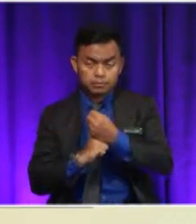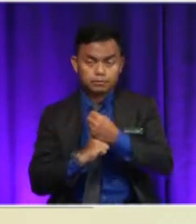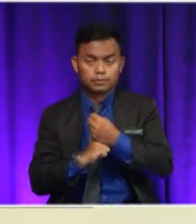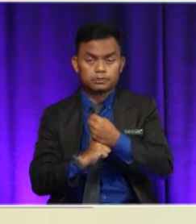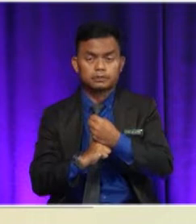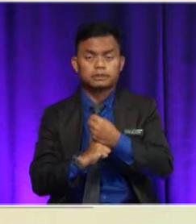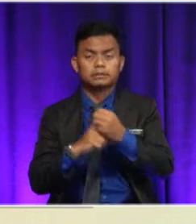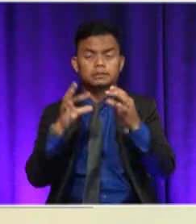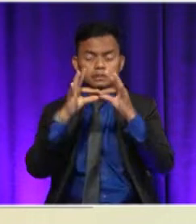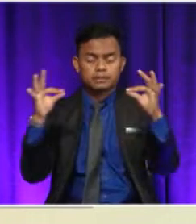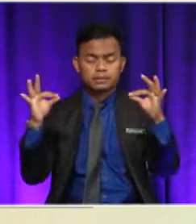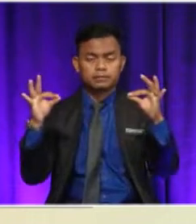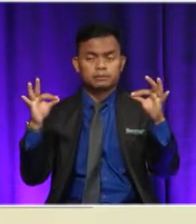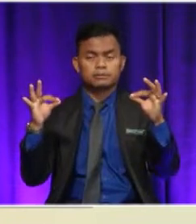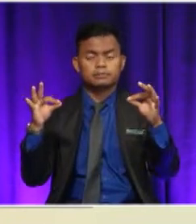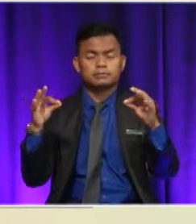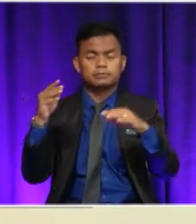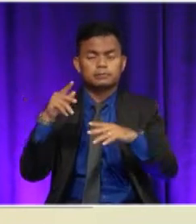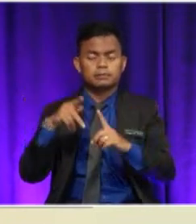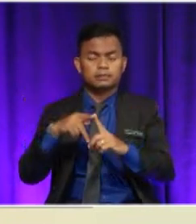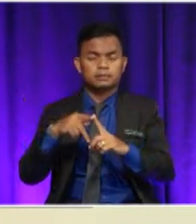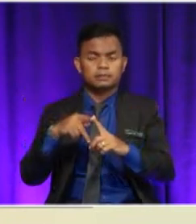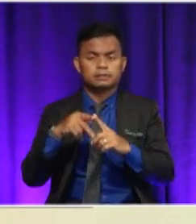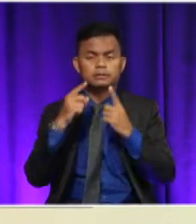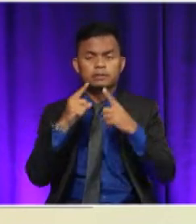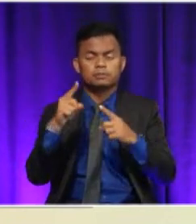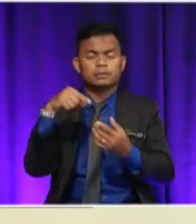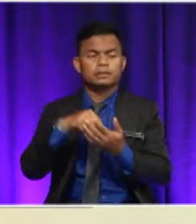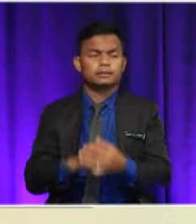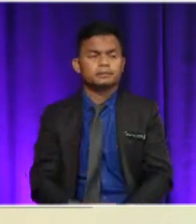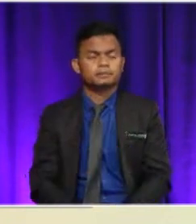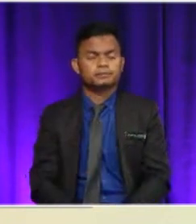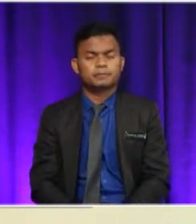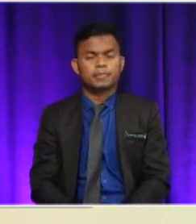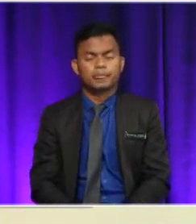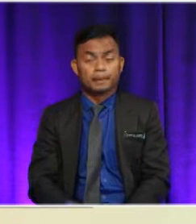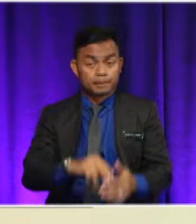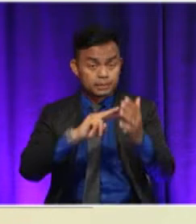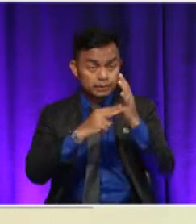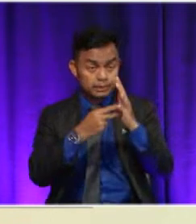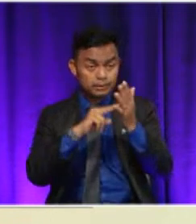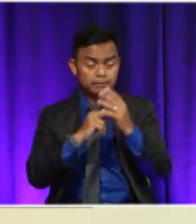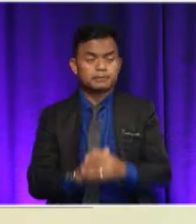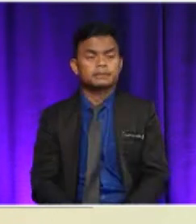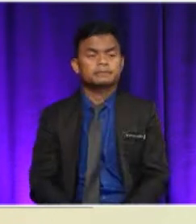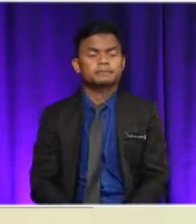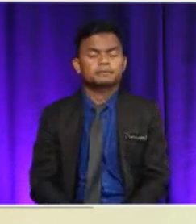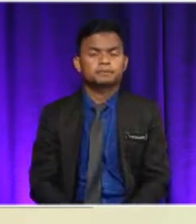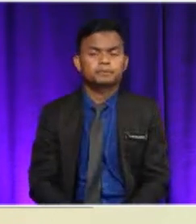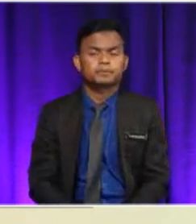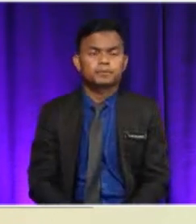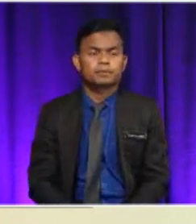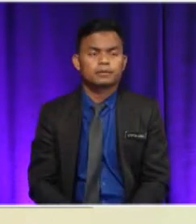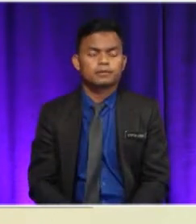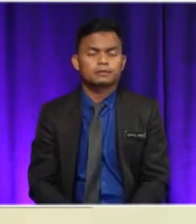Yes, correct. And synonyms, remember for the tips, there's the synonyms. Yes. No way any human